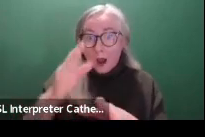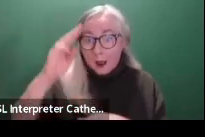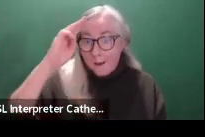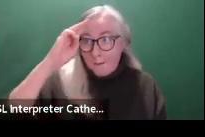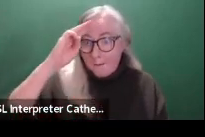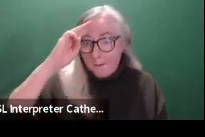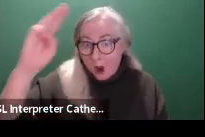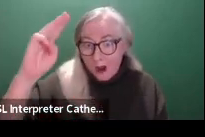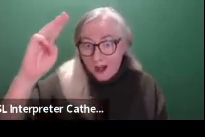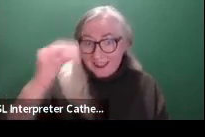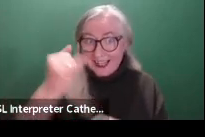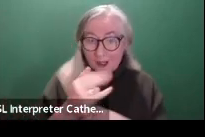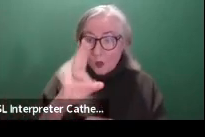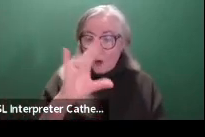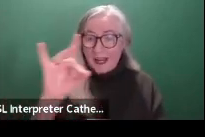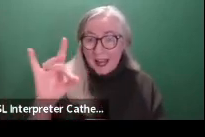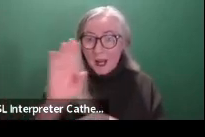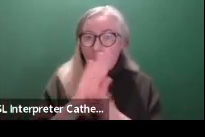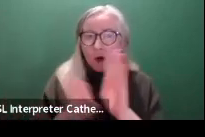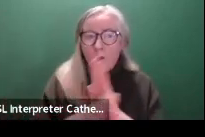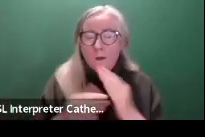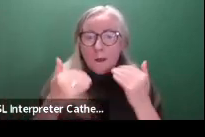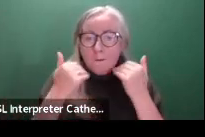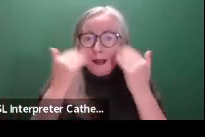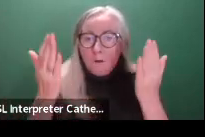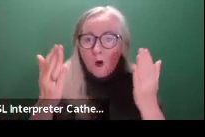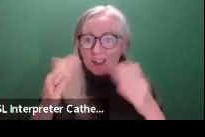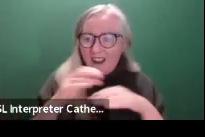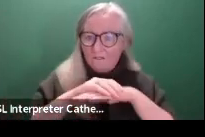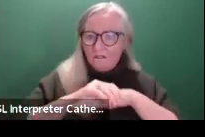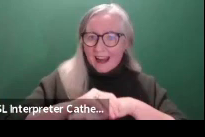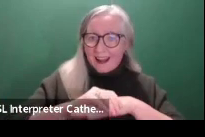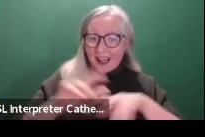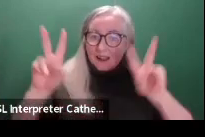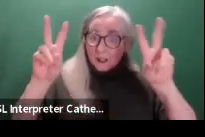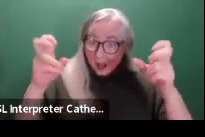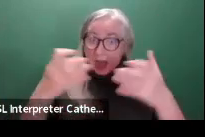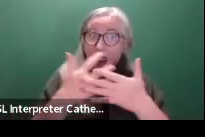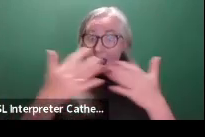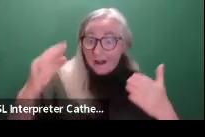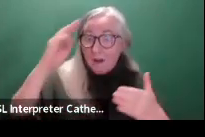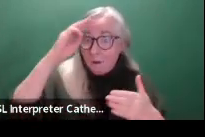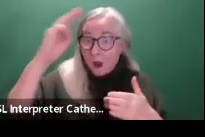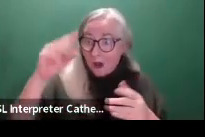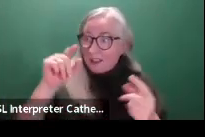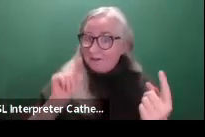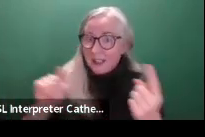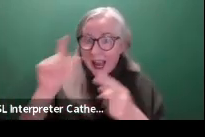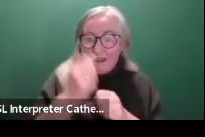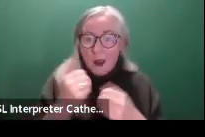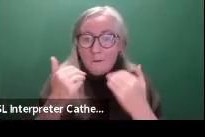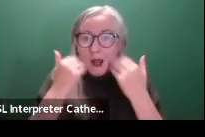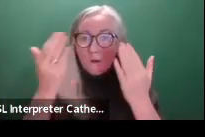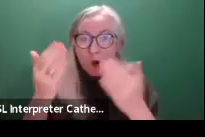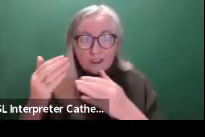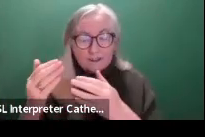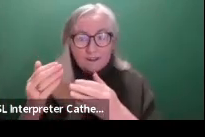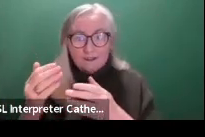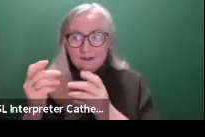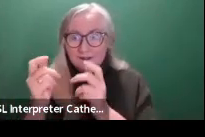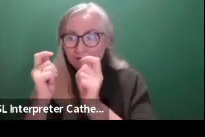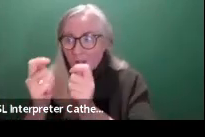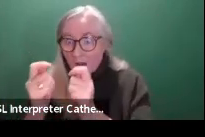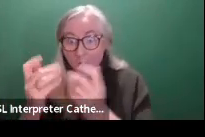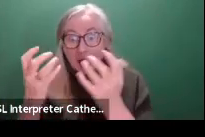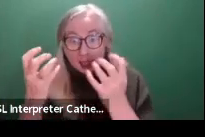menopause friendly. There's quite a lot of large employers in the UK that have signed up to their menopause friendly accreditation, but there's still